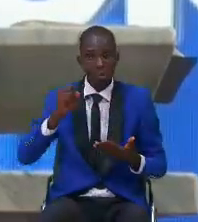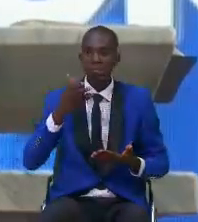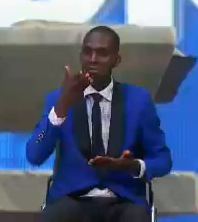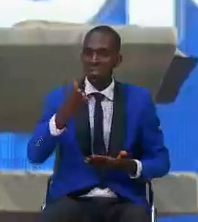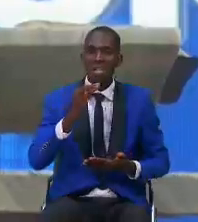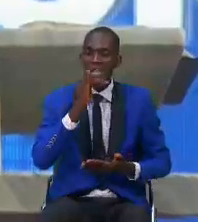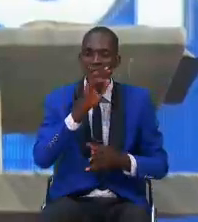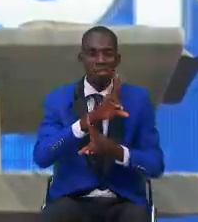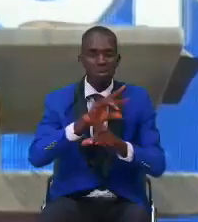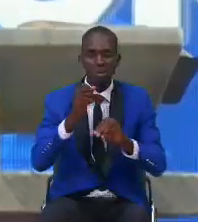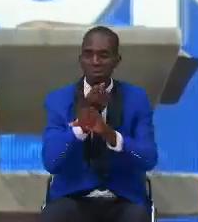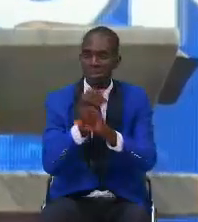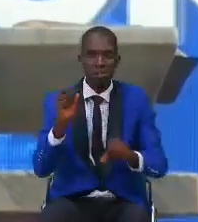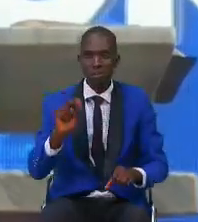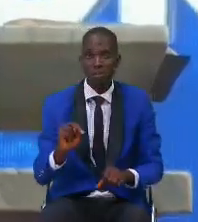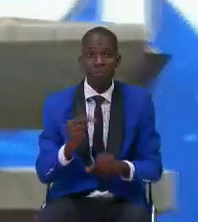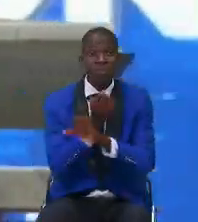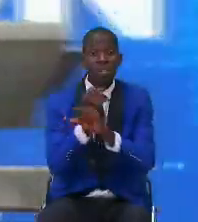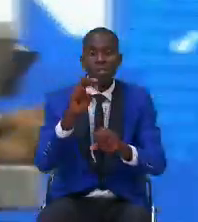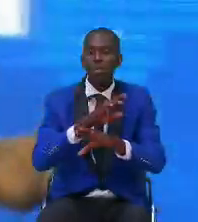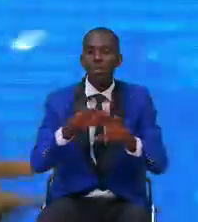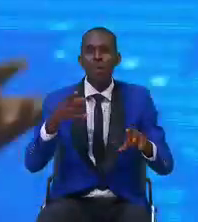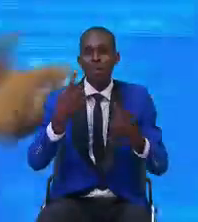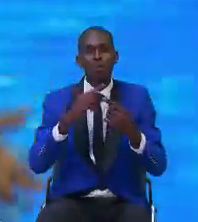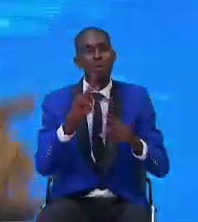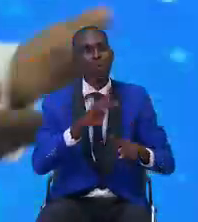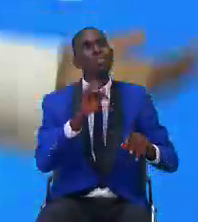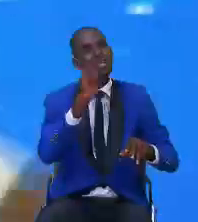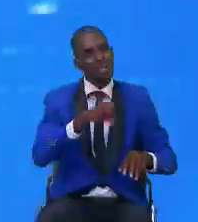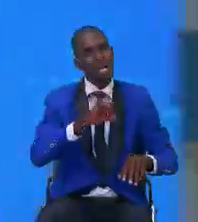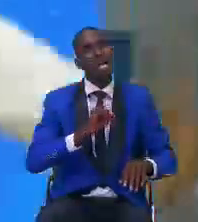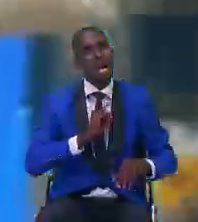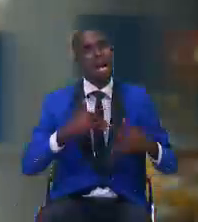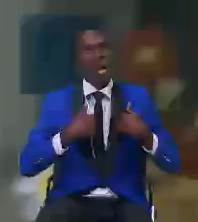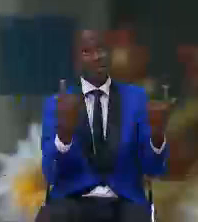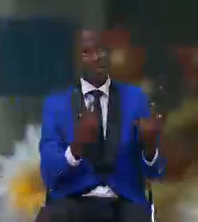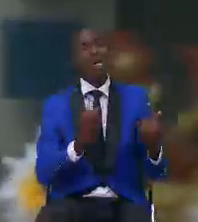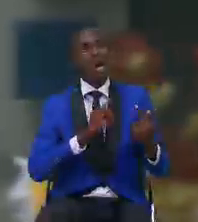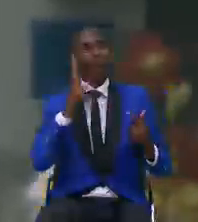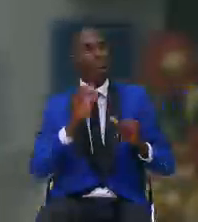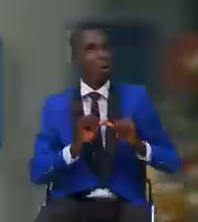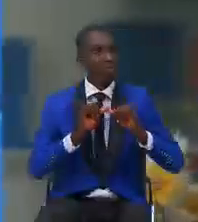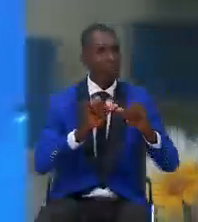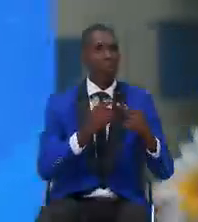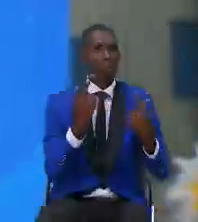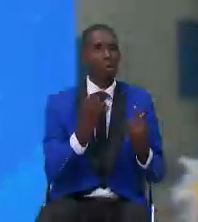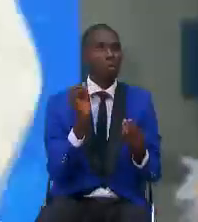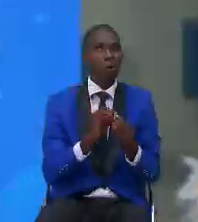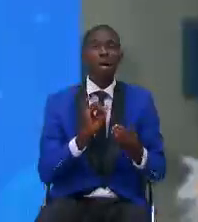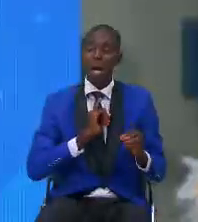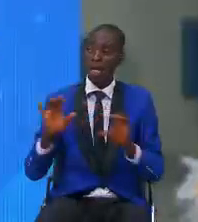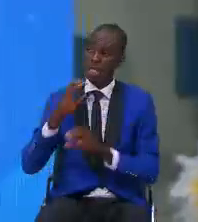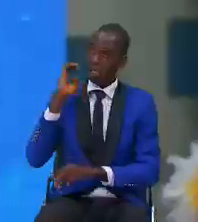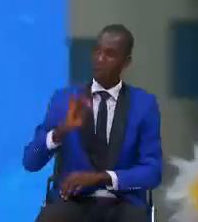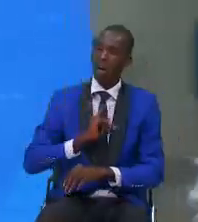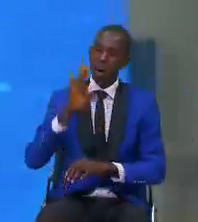you righteous, there is no salvation. Salvation does not come to the people who say, yes, I've sinned, but I'm going to sin more. Yes,